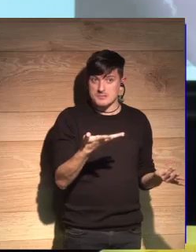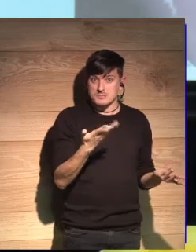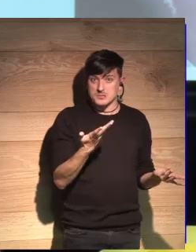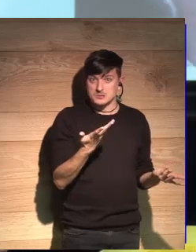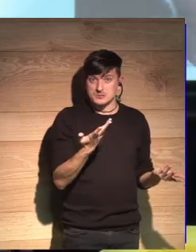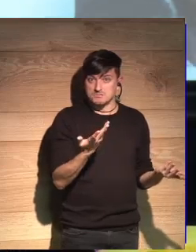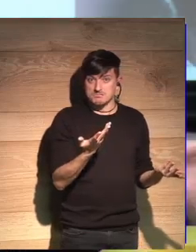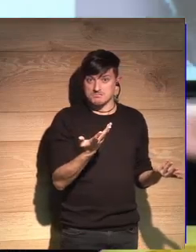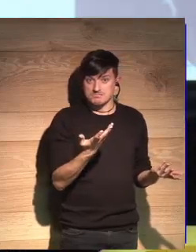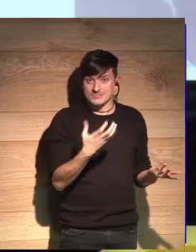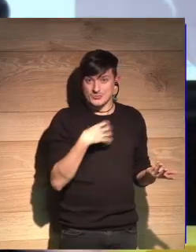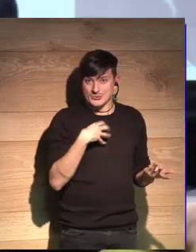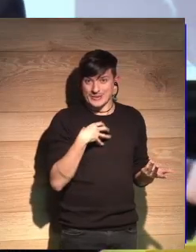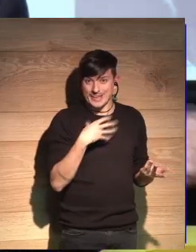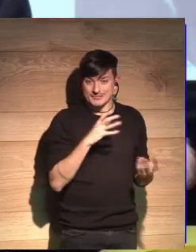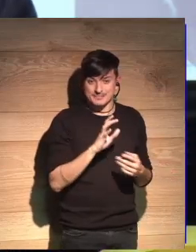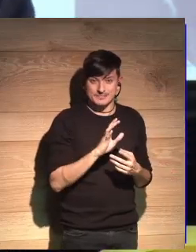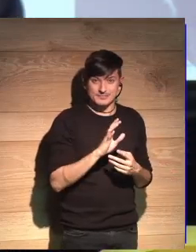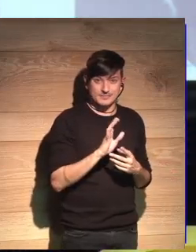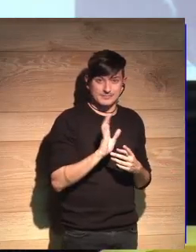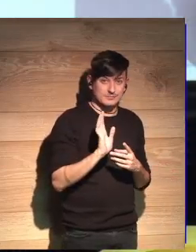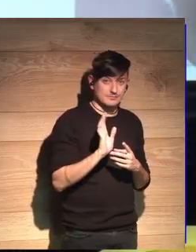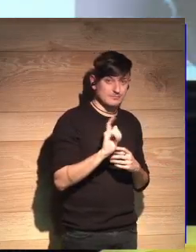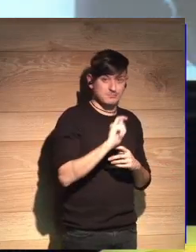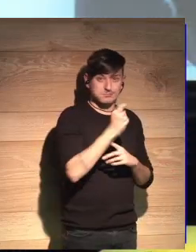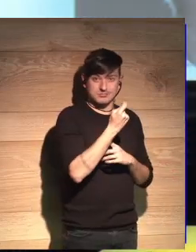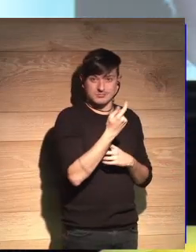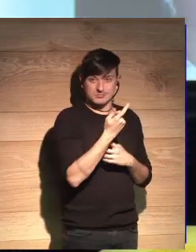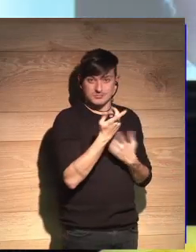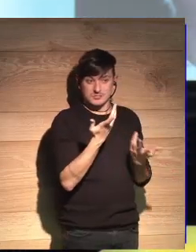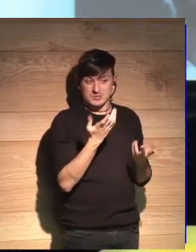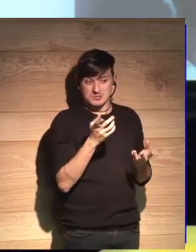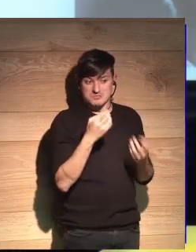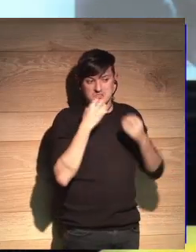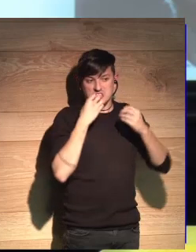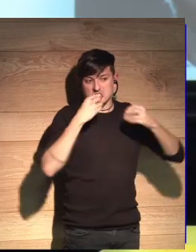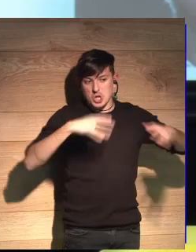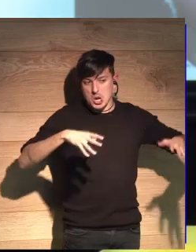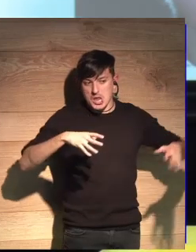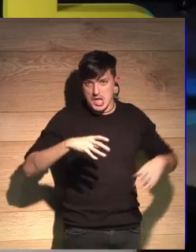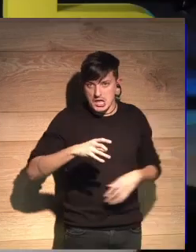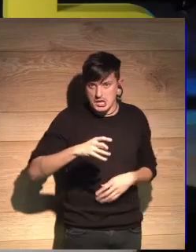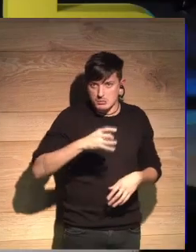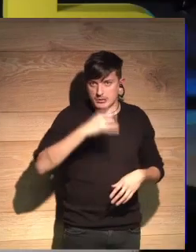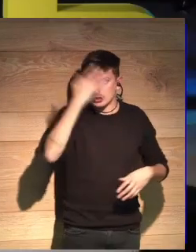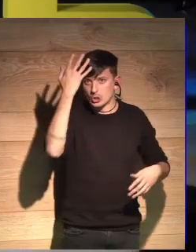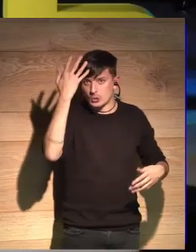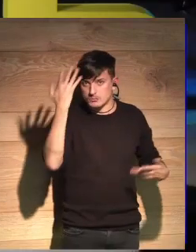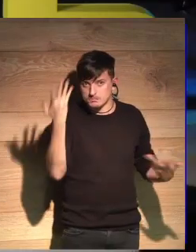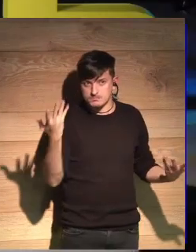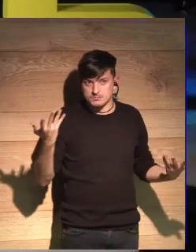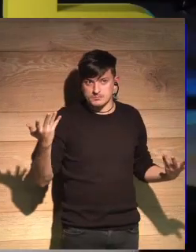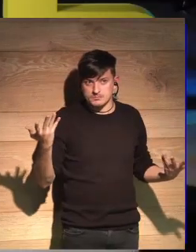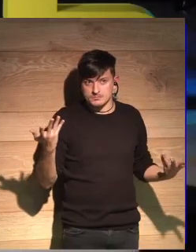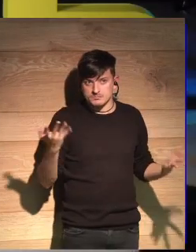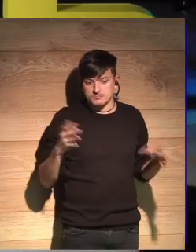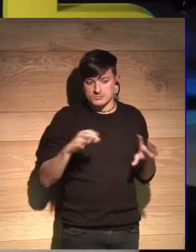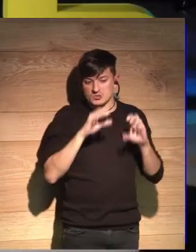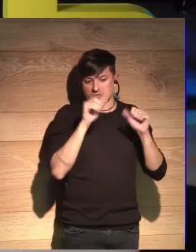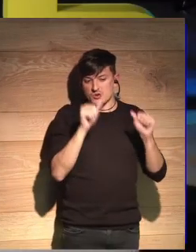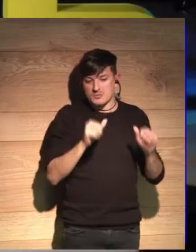course, with a story about how Snake steals the herb, and King Gilgamesh has to accept that he's mortal. The interesting thing is, however,